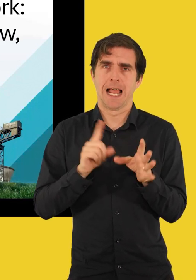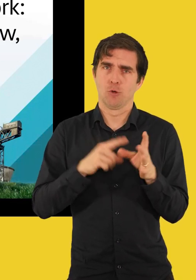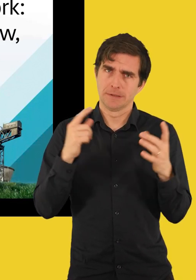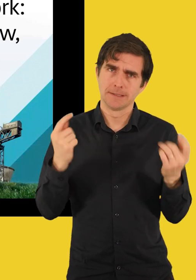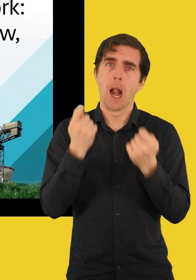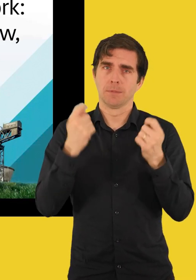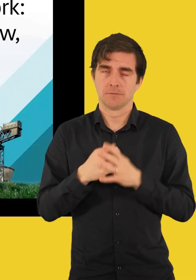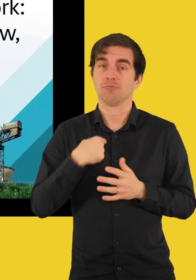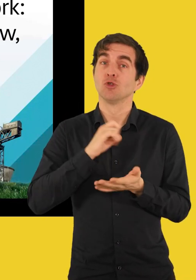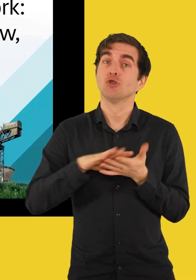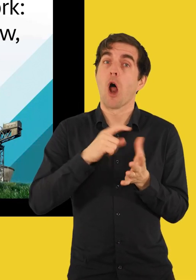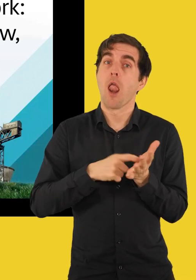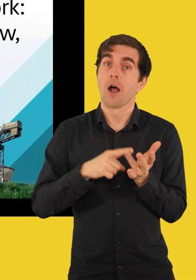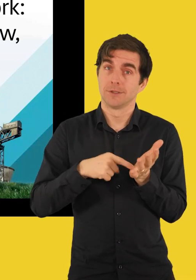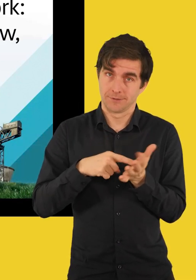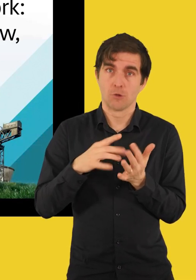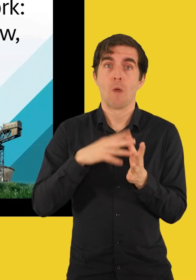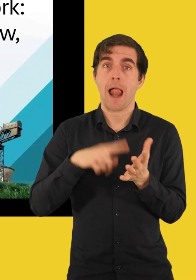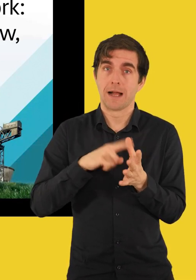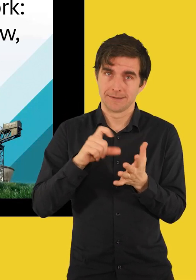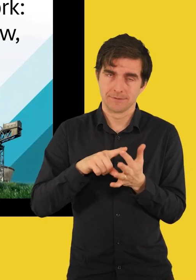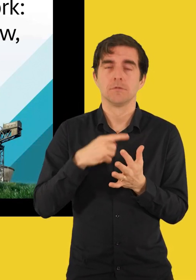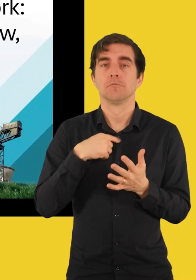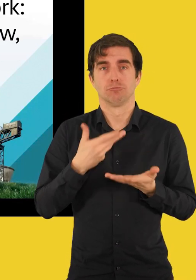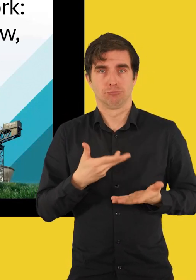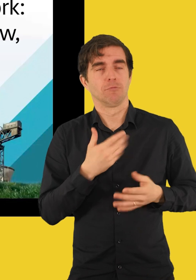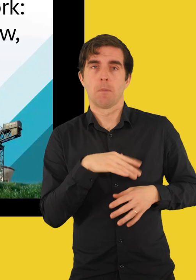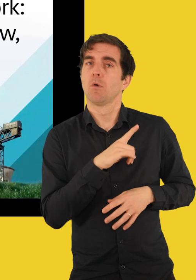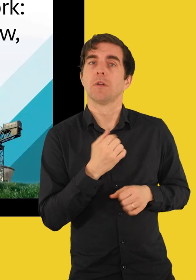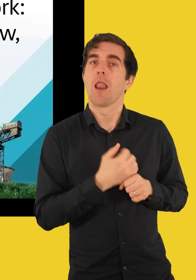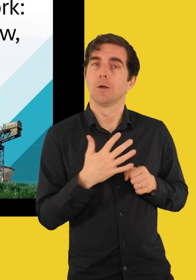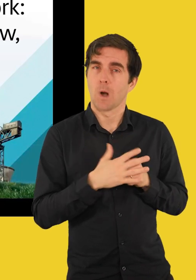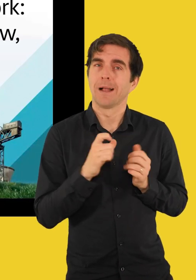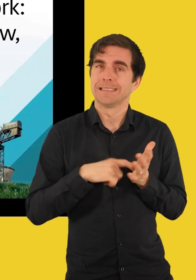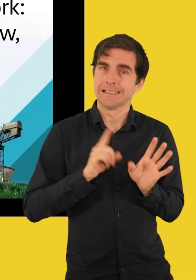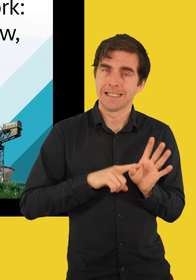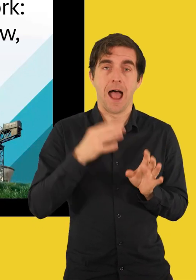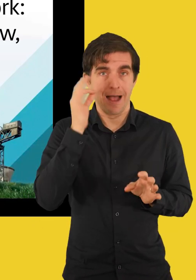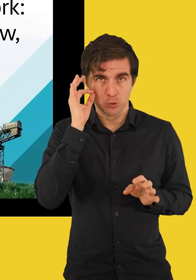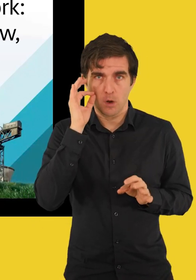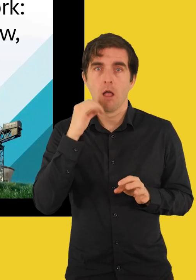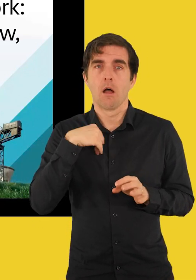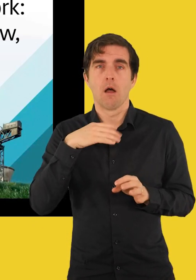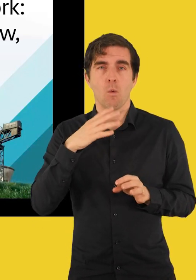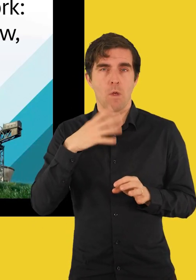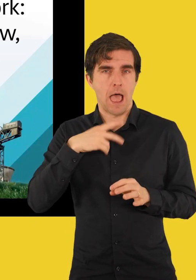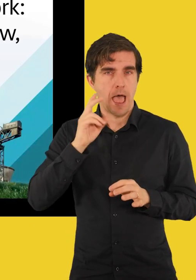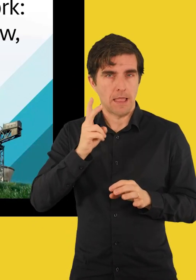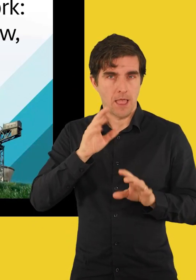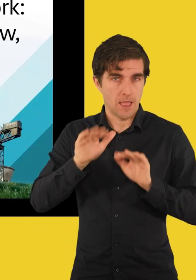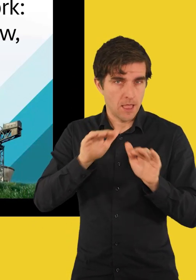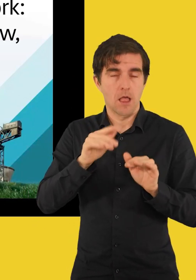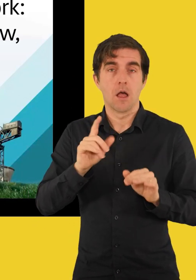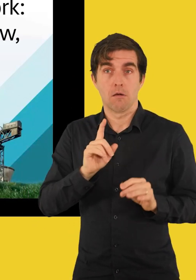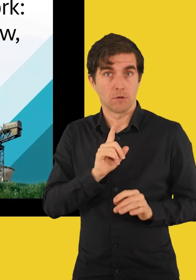celebrating this today together. So my name is Charlotte Wallace, and I'm here representing Glasgow City Council. But really just to reiterate as well, the work we've